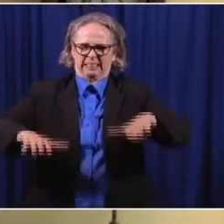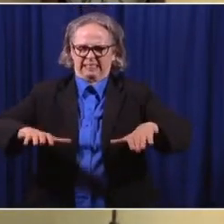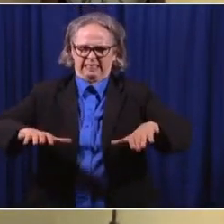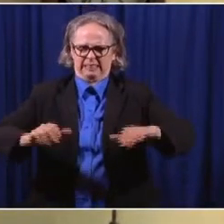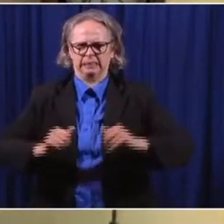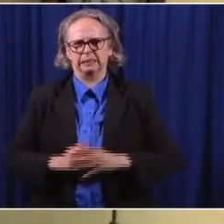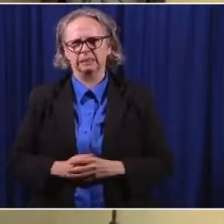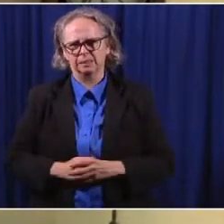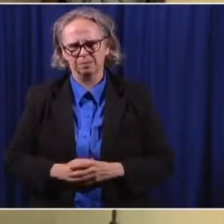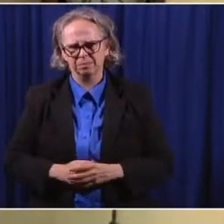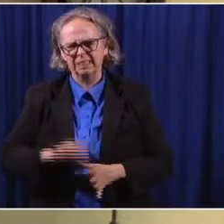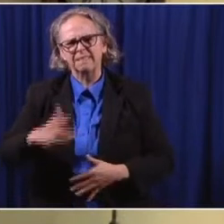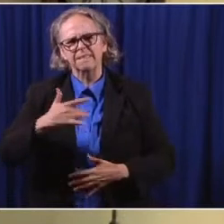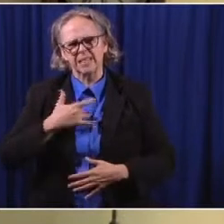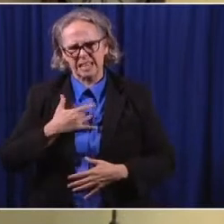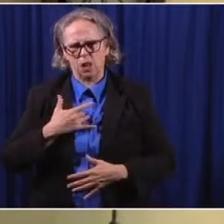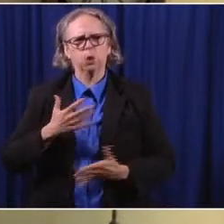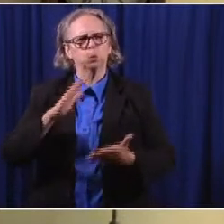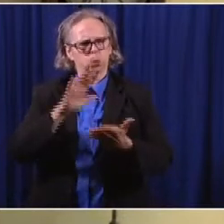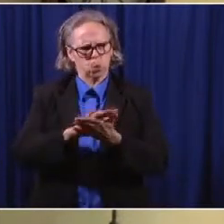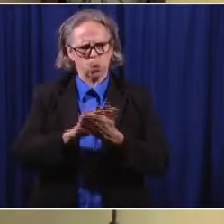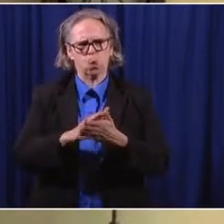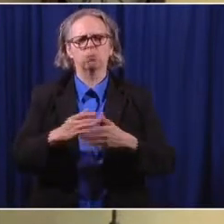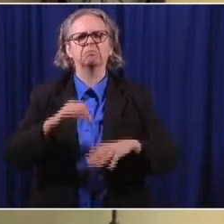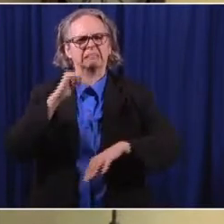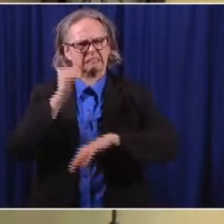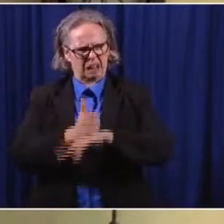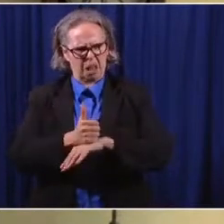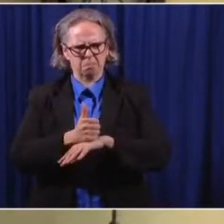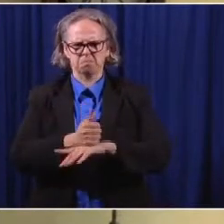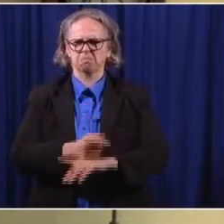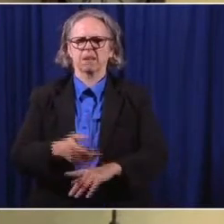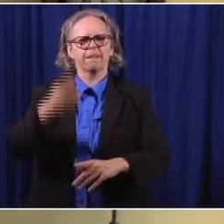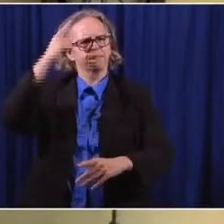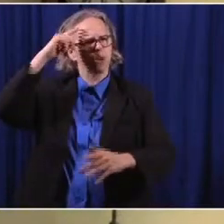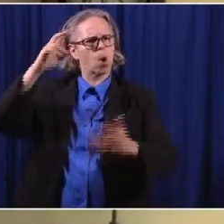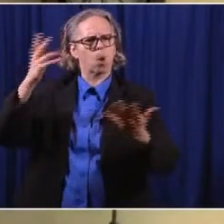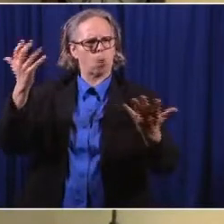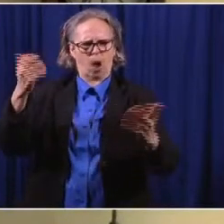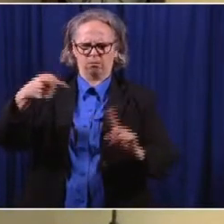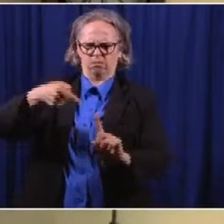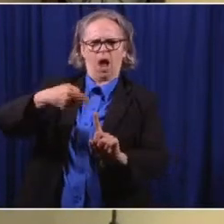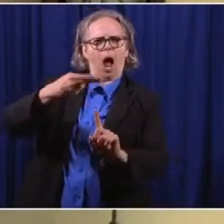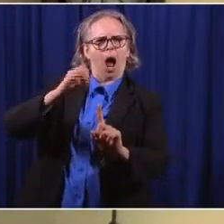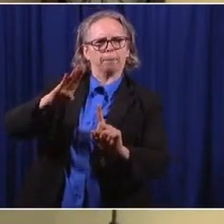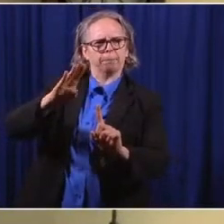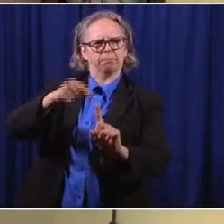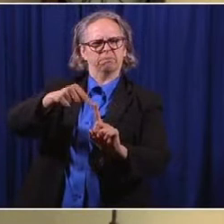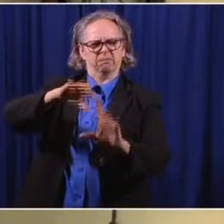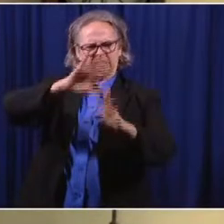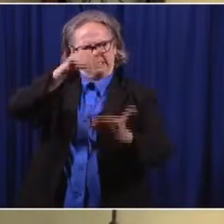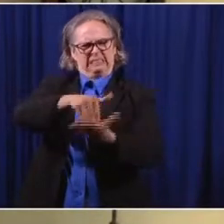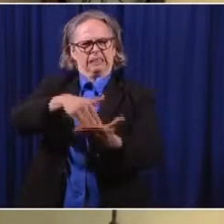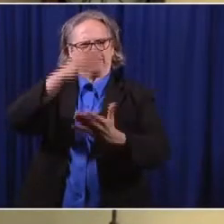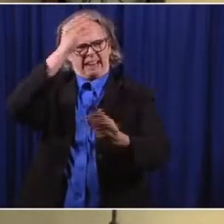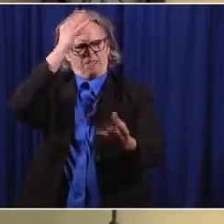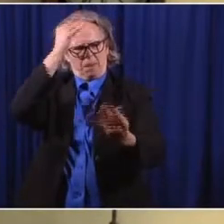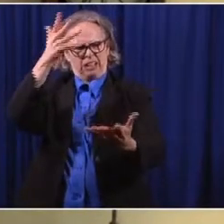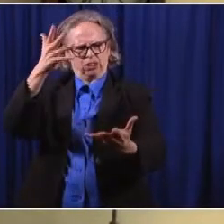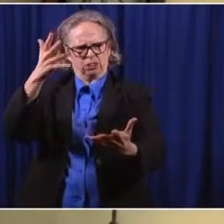up a place where anybody can go at any time and look and see what exactly is going on in that